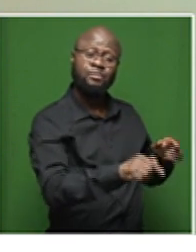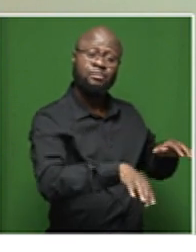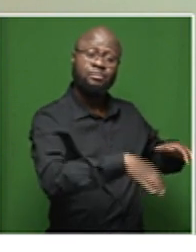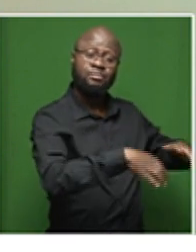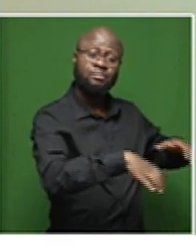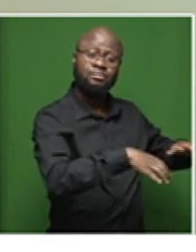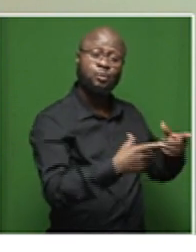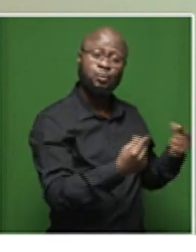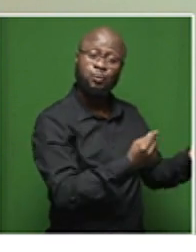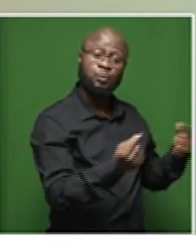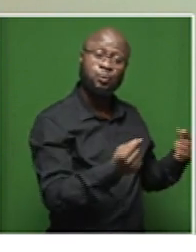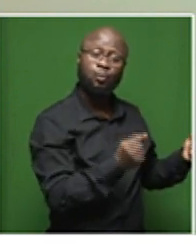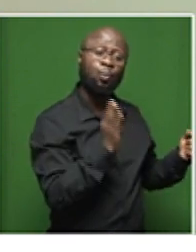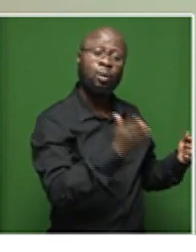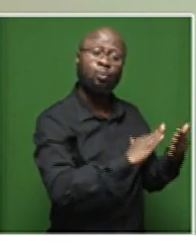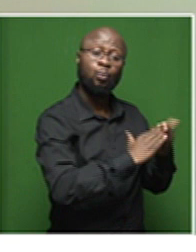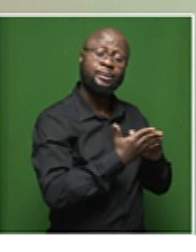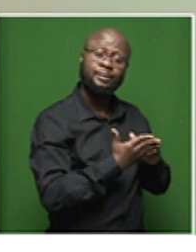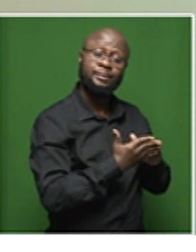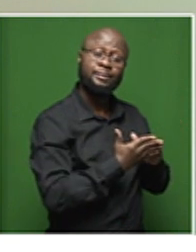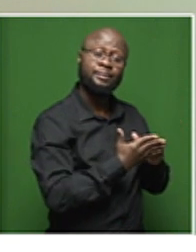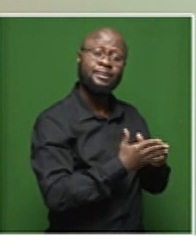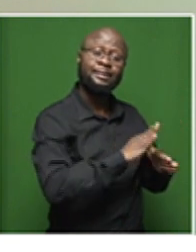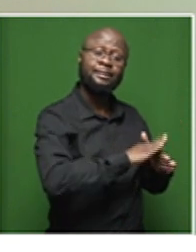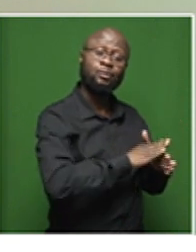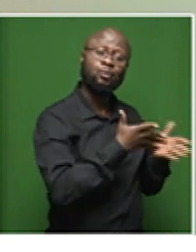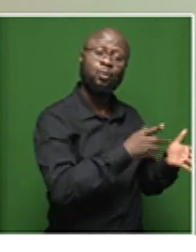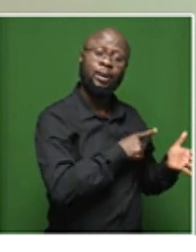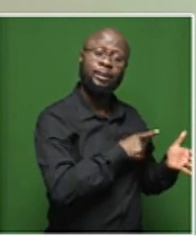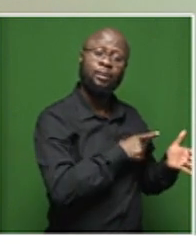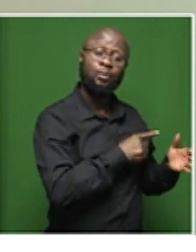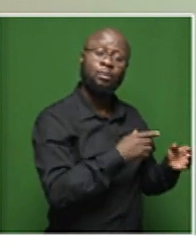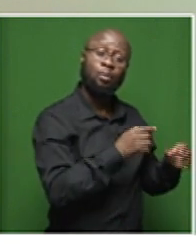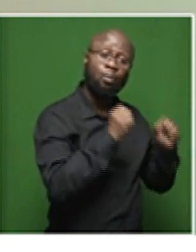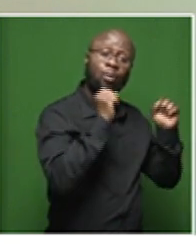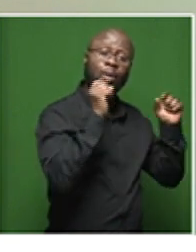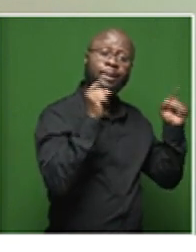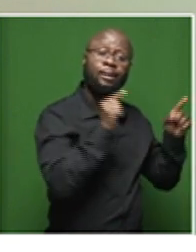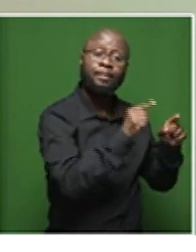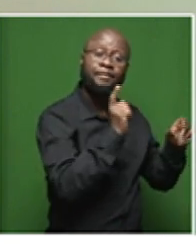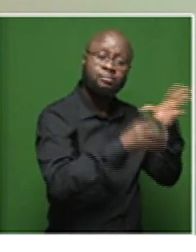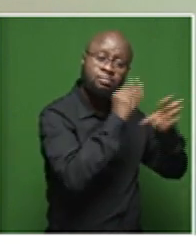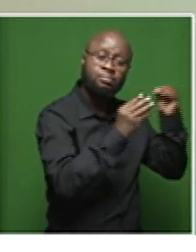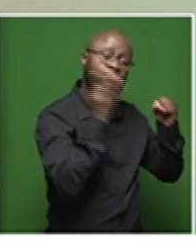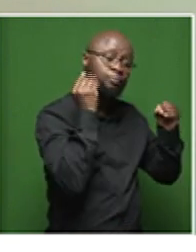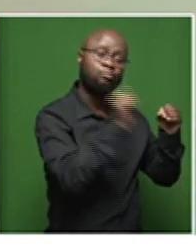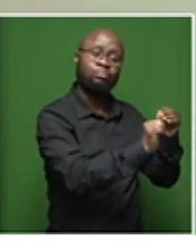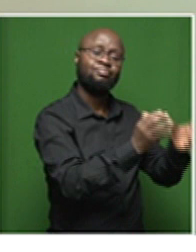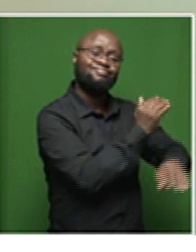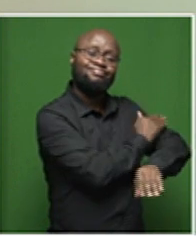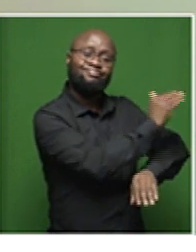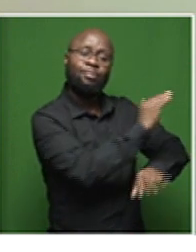activations in the communities, because the aim is to enforce the information about hypertension, mm-hmm. as we believe